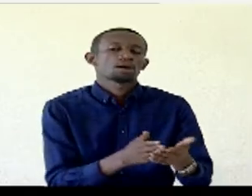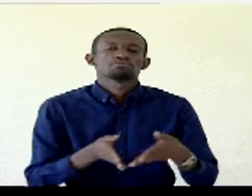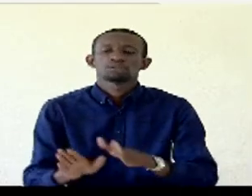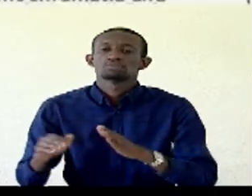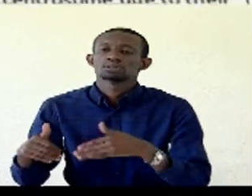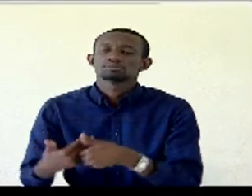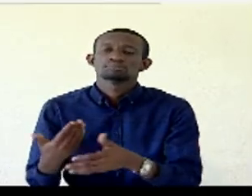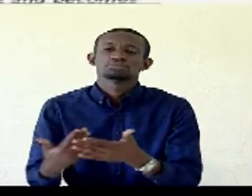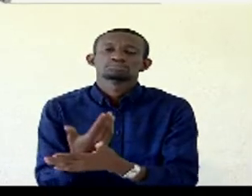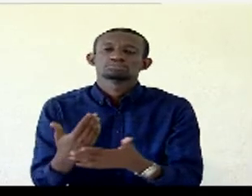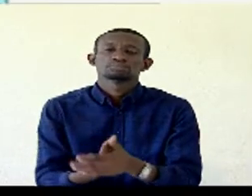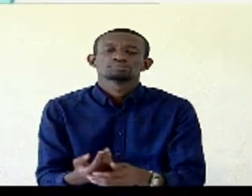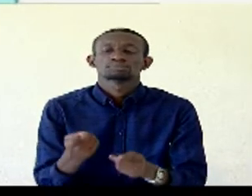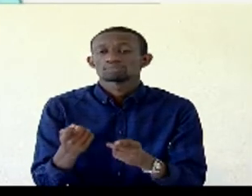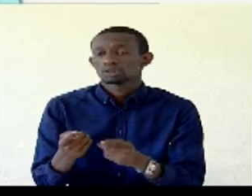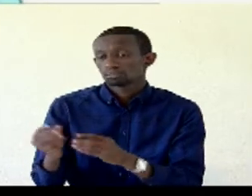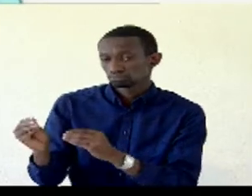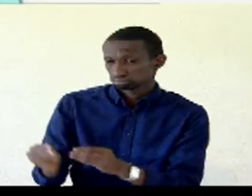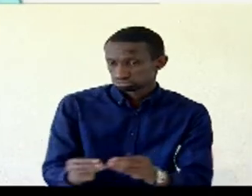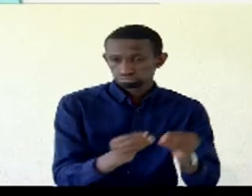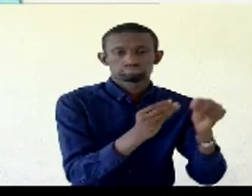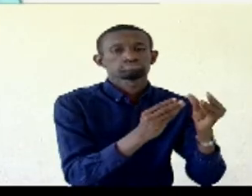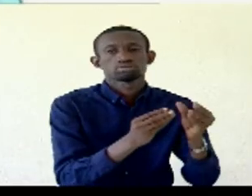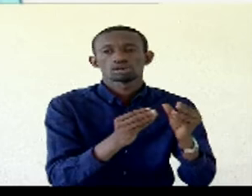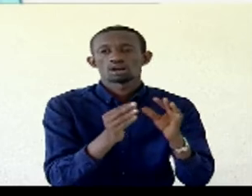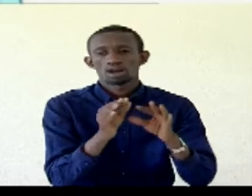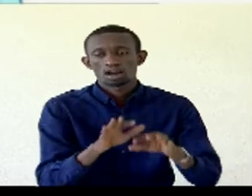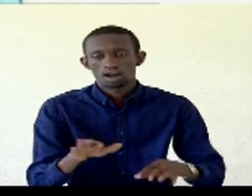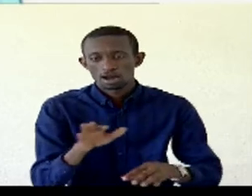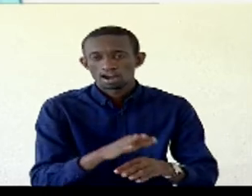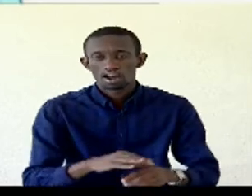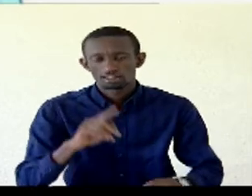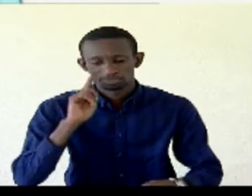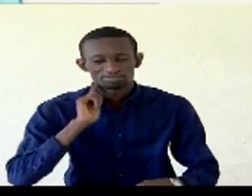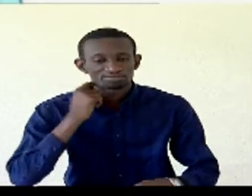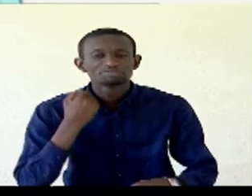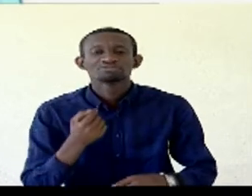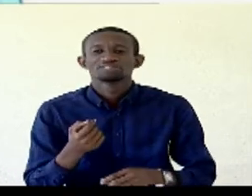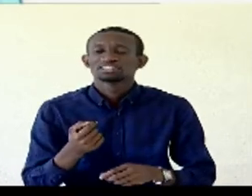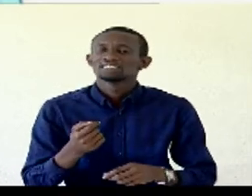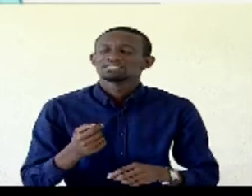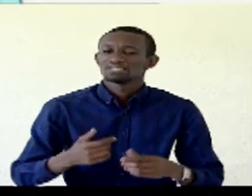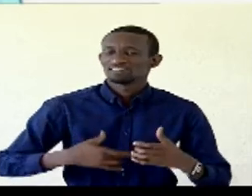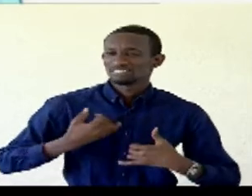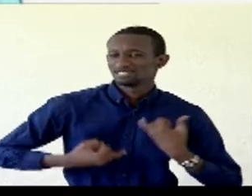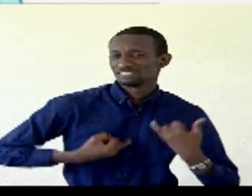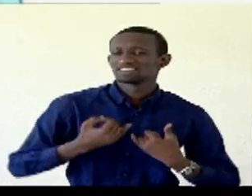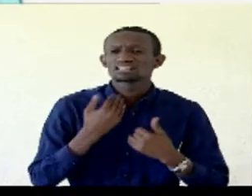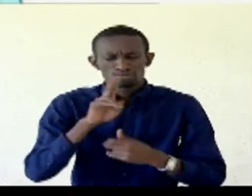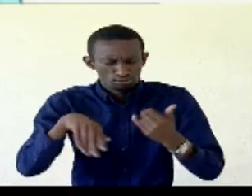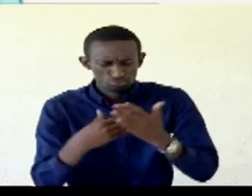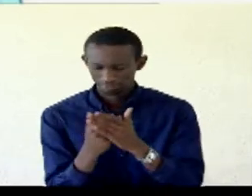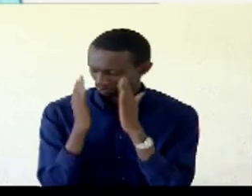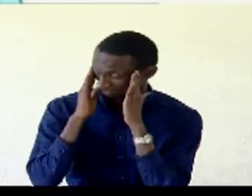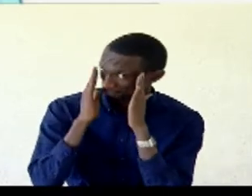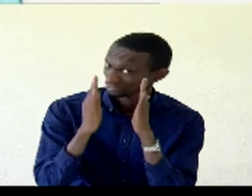This takes us to one interesting and very important thing I want everyone to pay attention to and focus on.